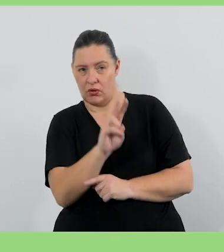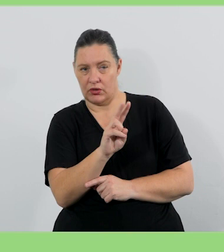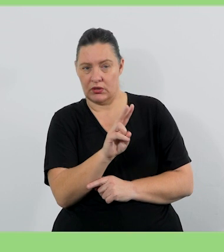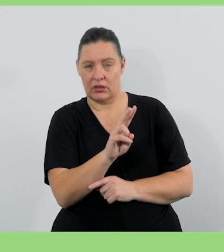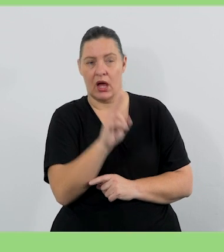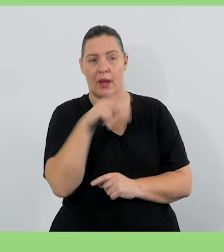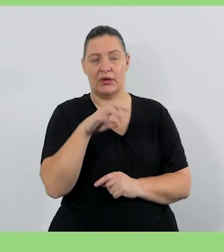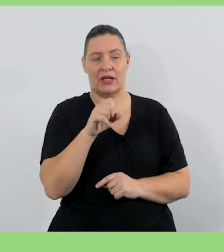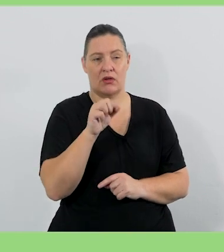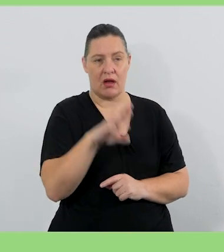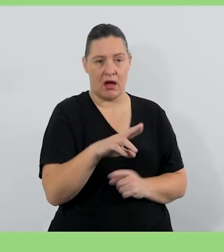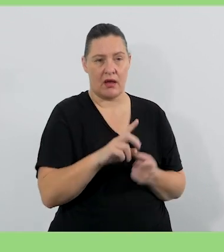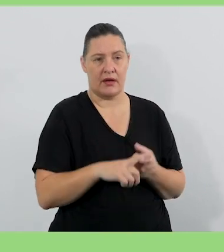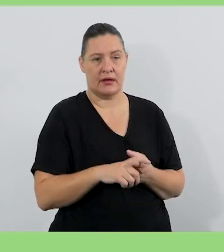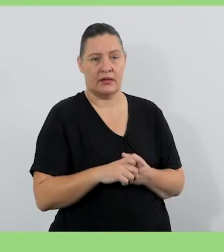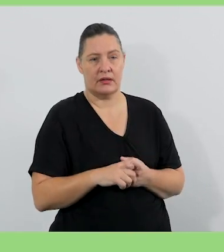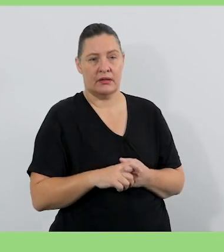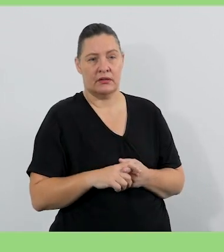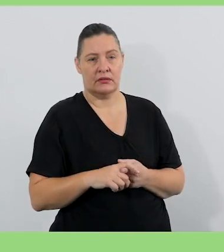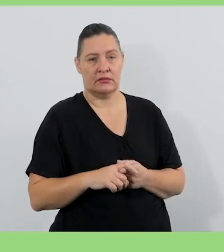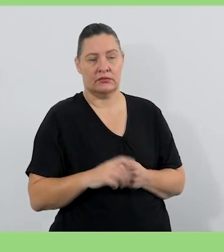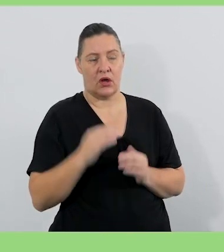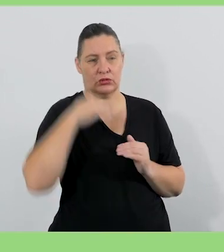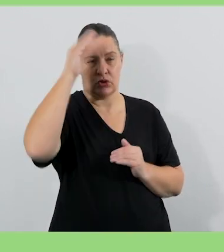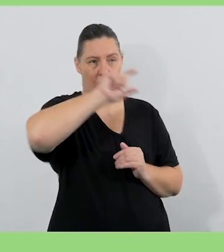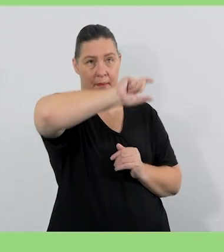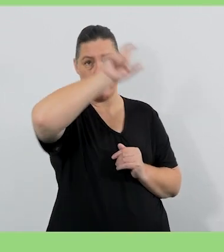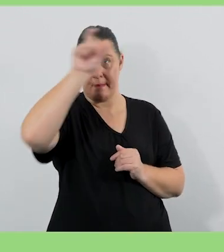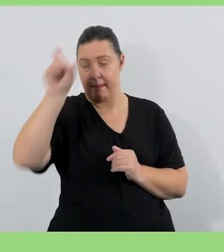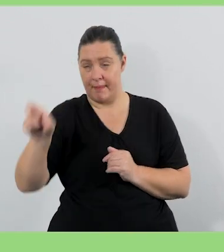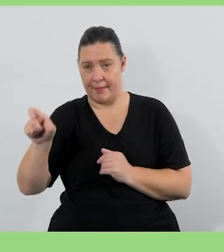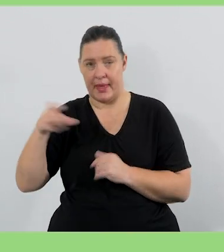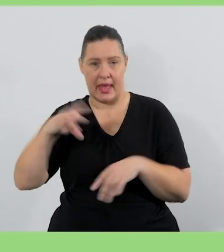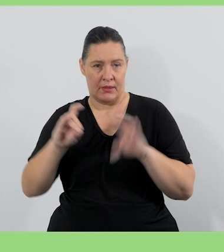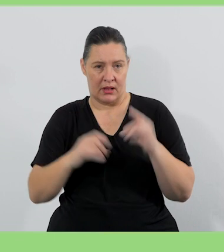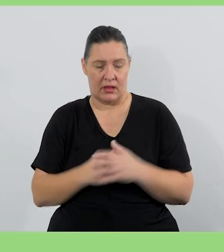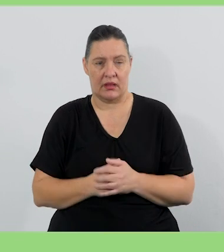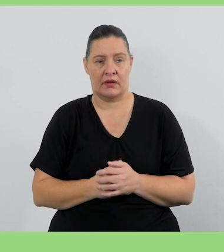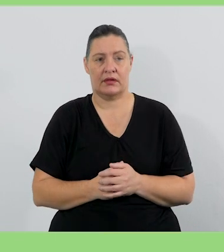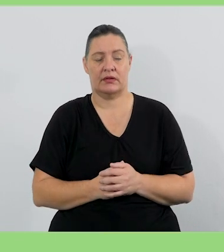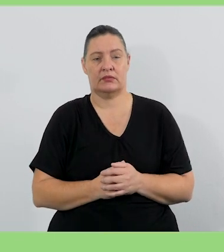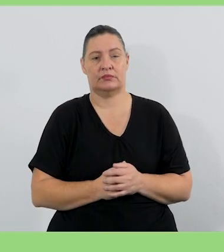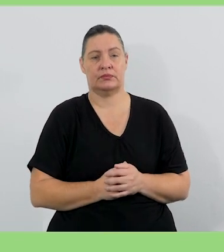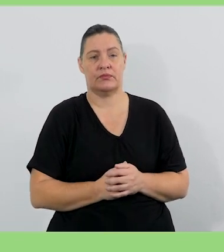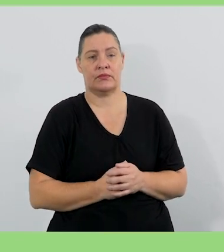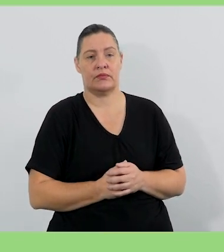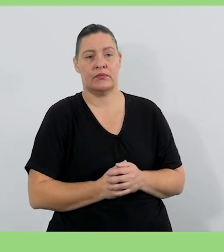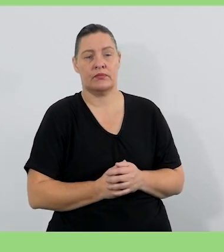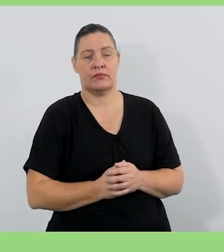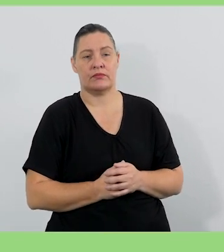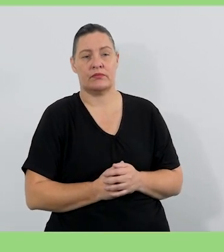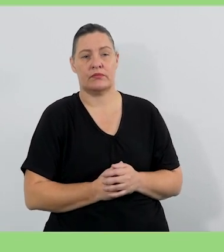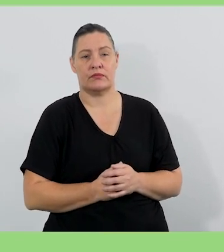this picture, our predators are these animals that we find on top here. So for number 1, we are going